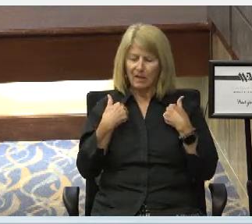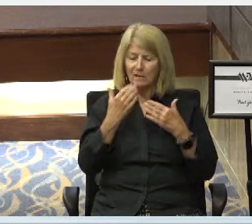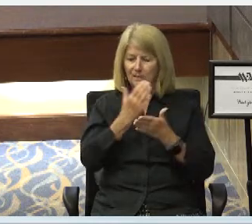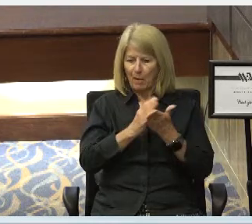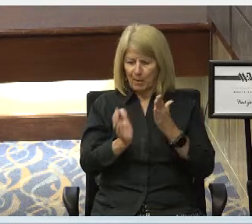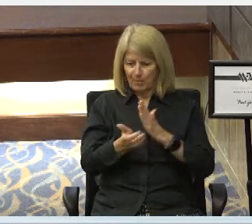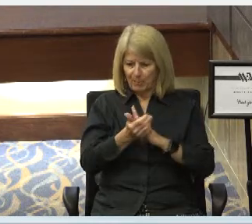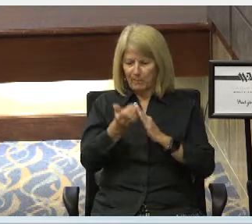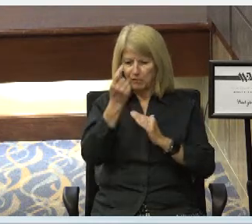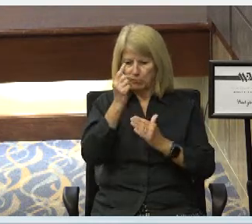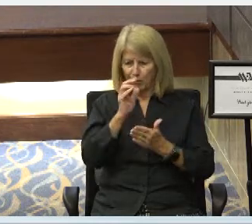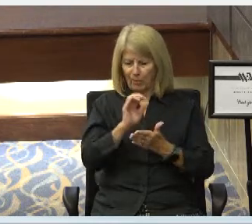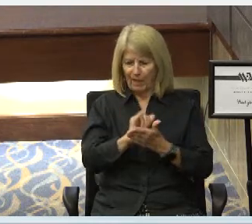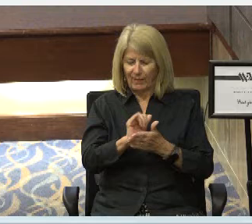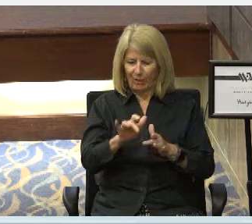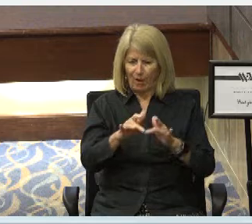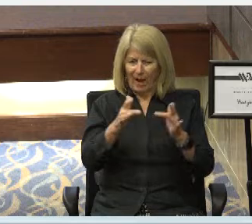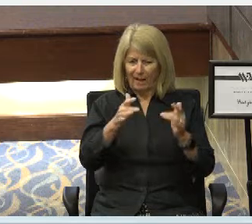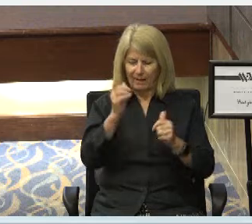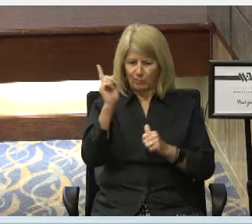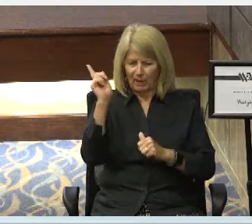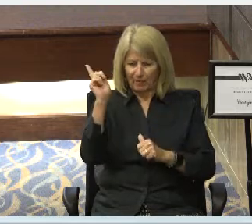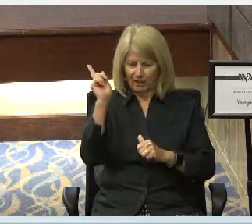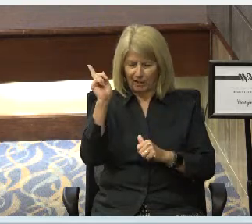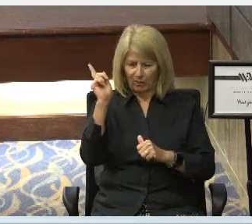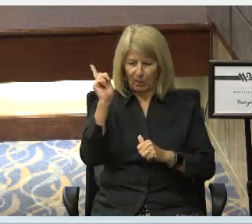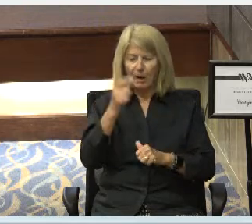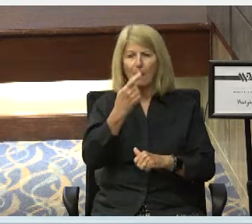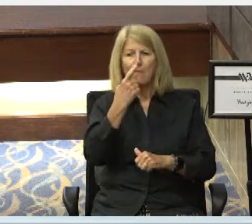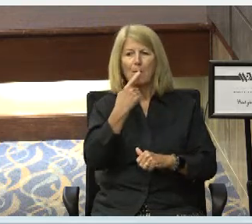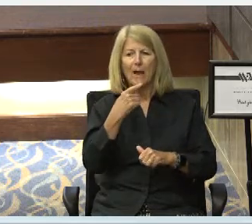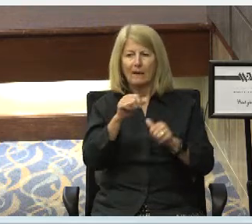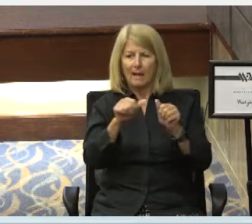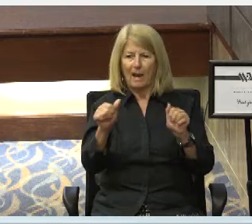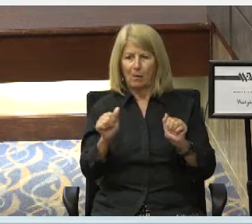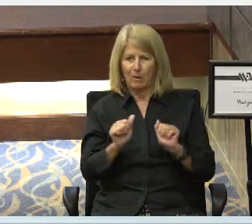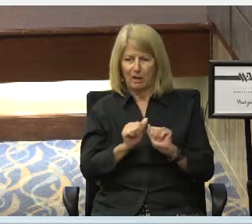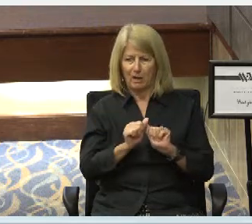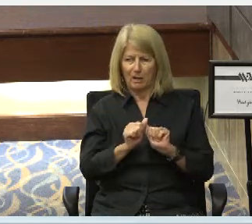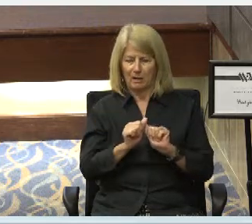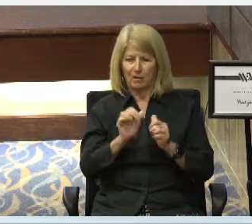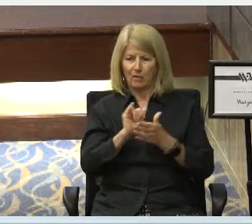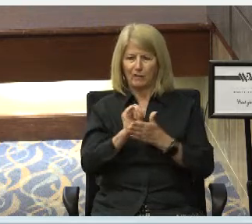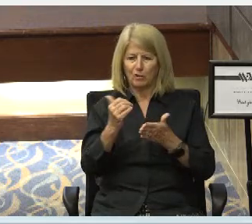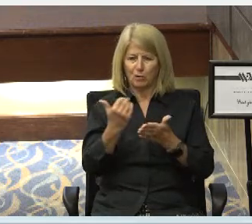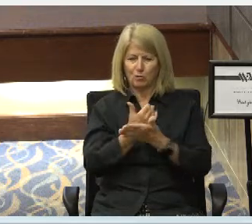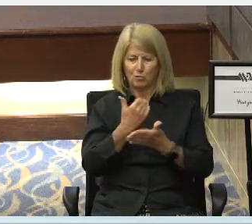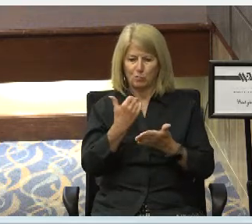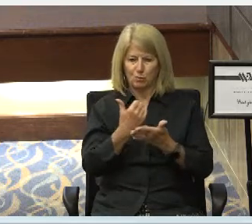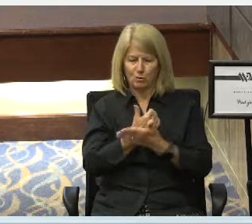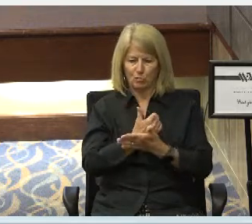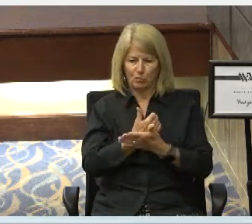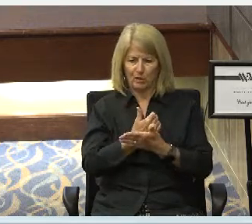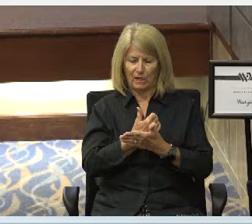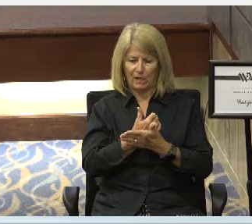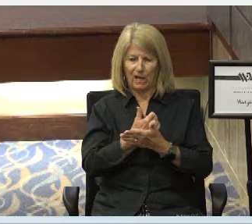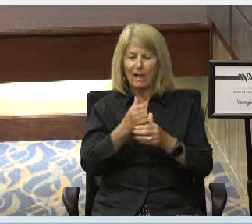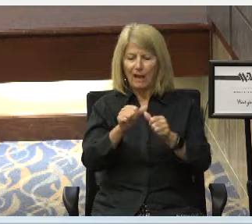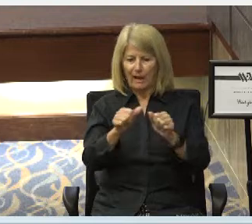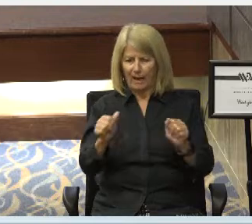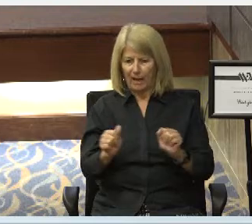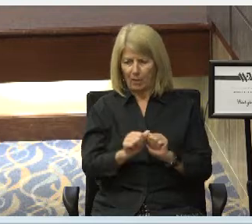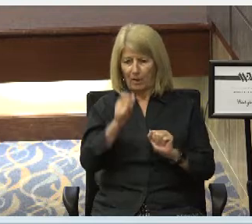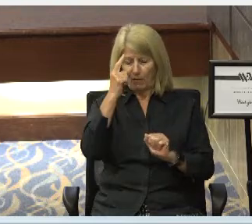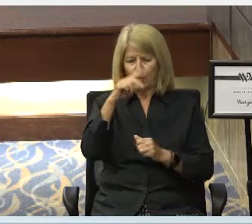to that I'll highlight here. The red area is the newly configured area for phase